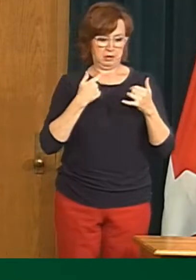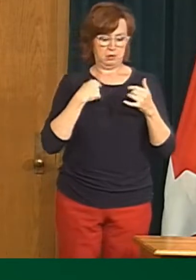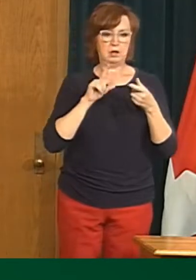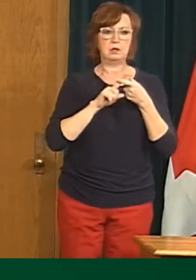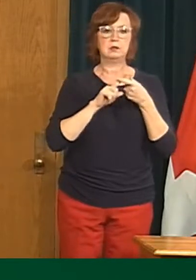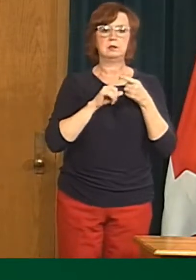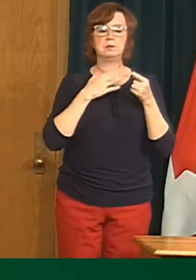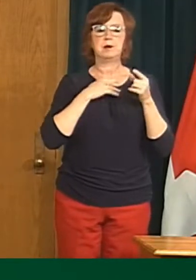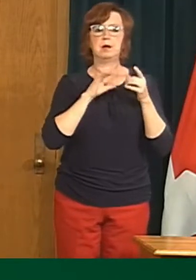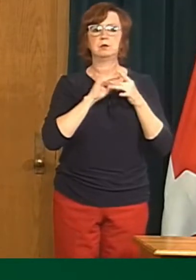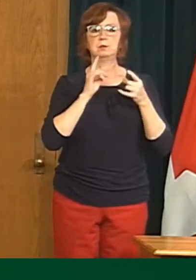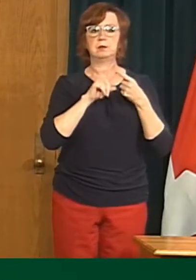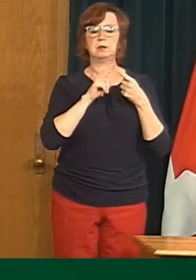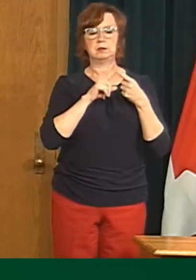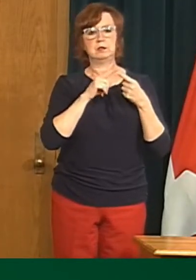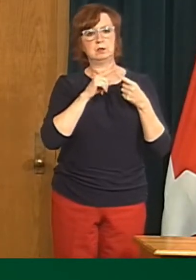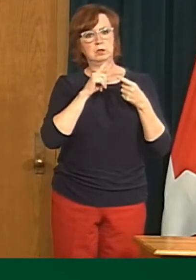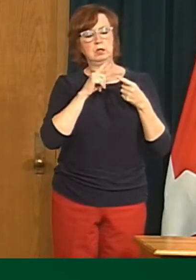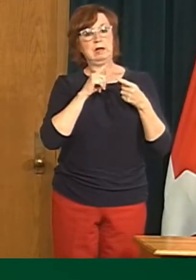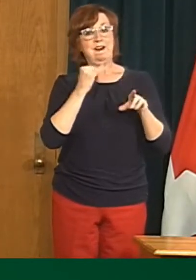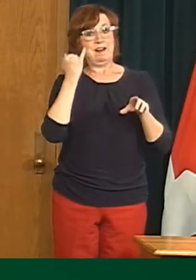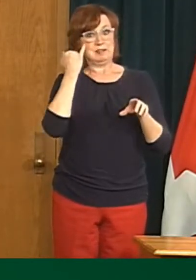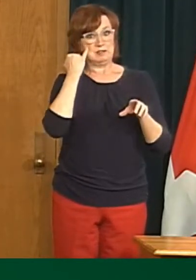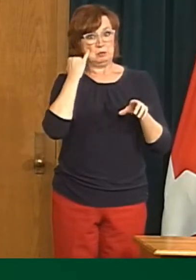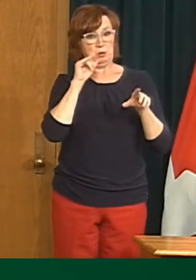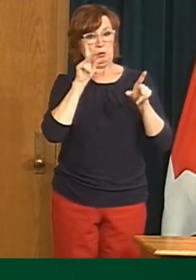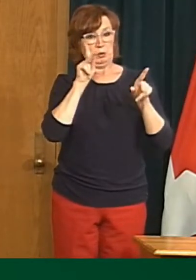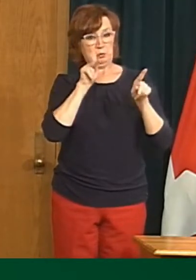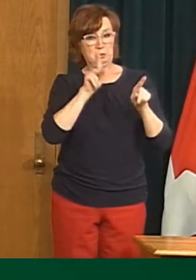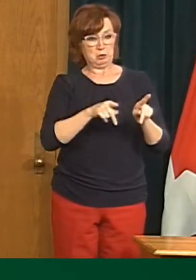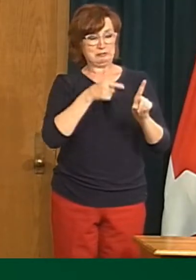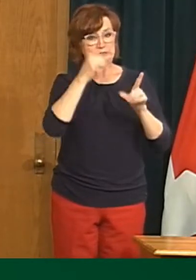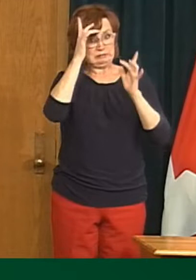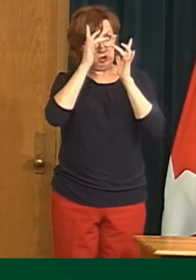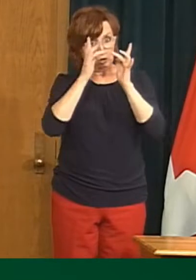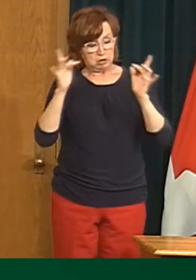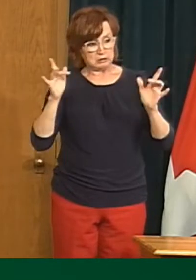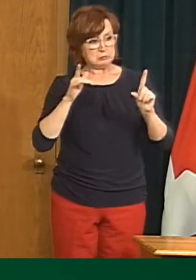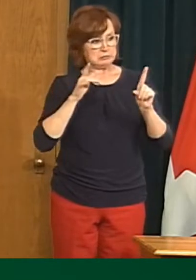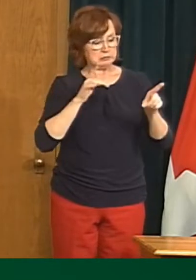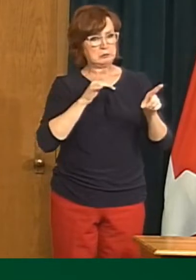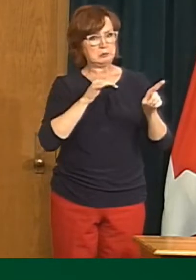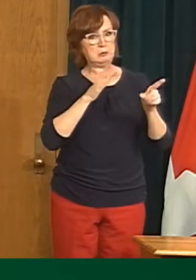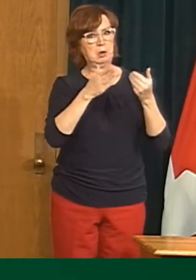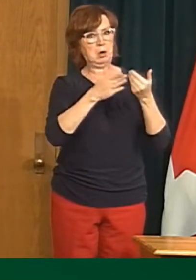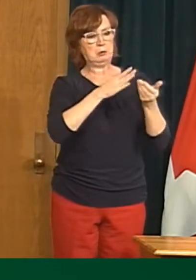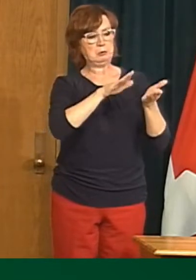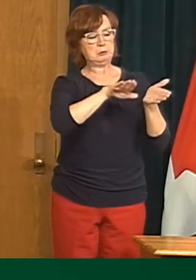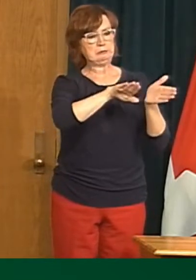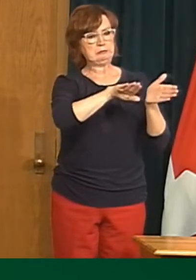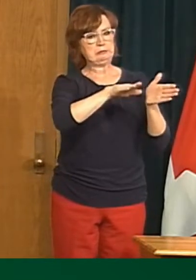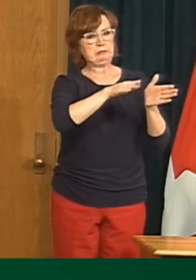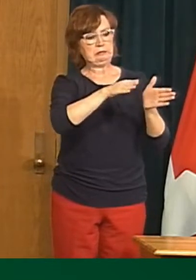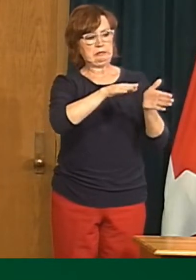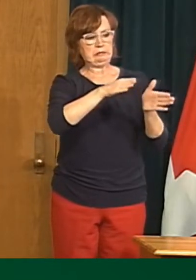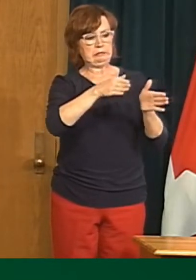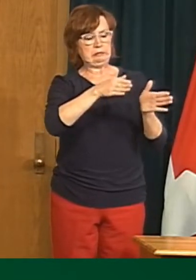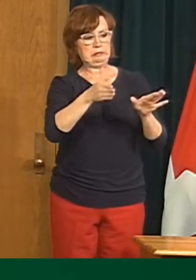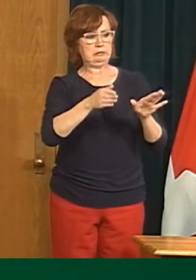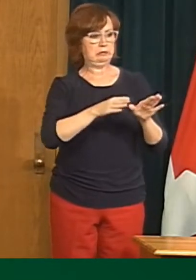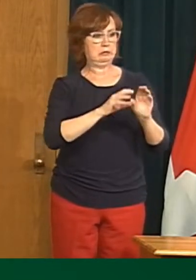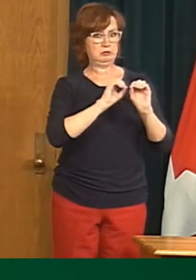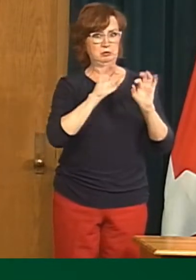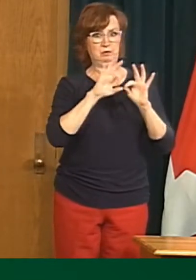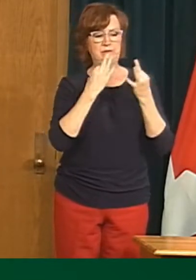course, visitation and for extremely compassionate reasons, but we do recognize that there's instances in long-term care